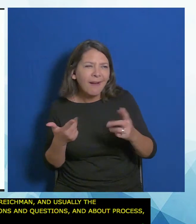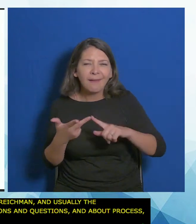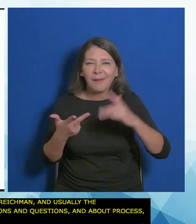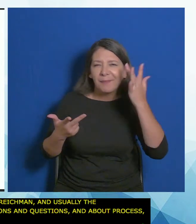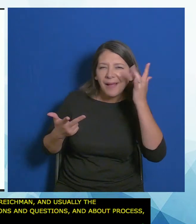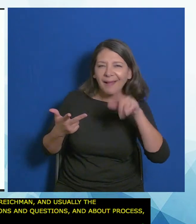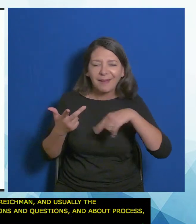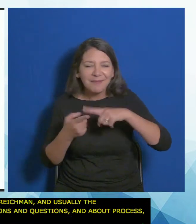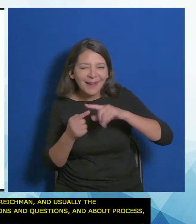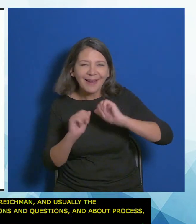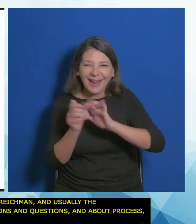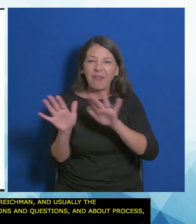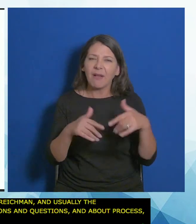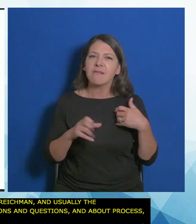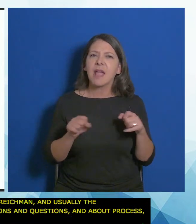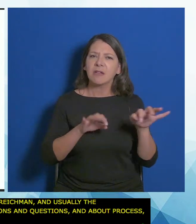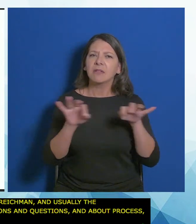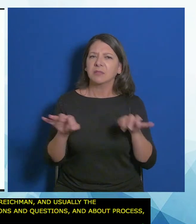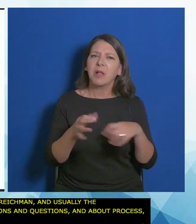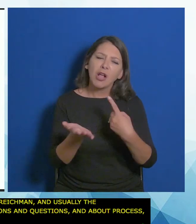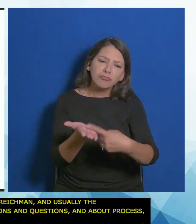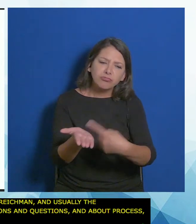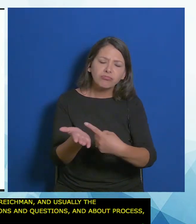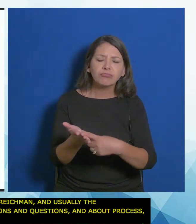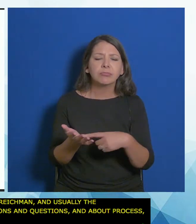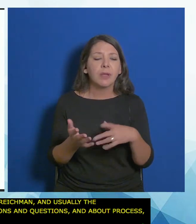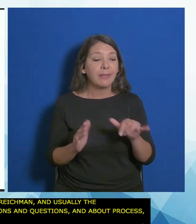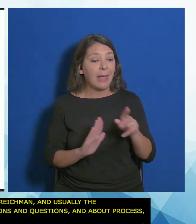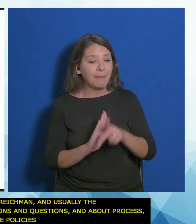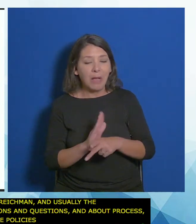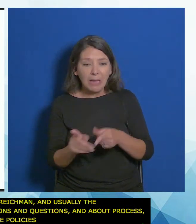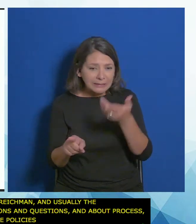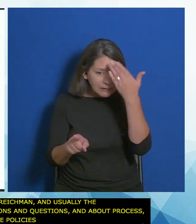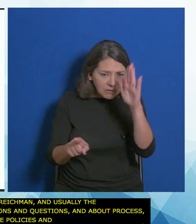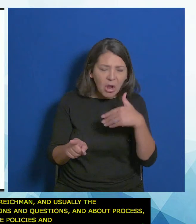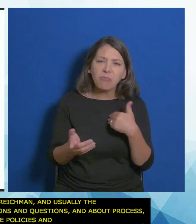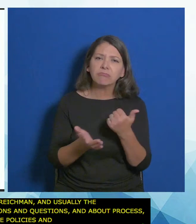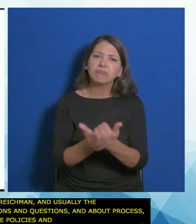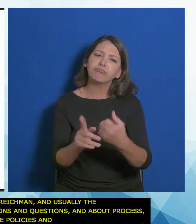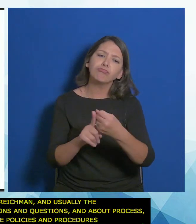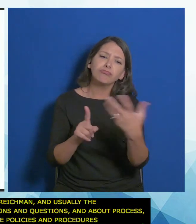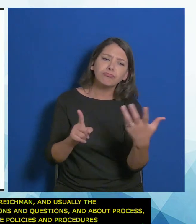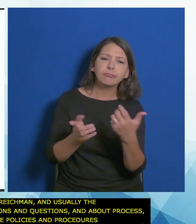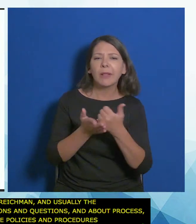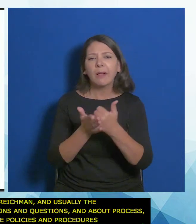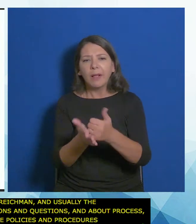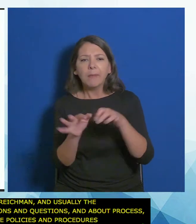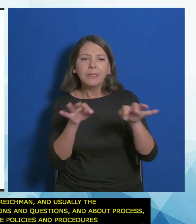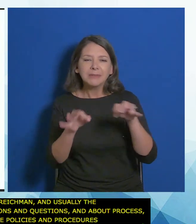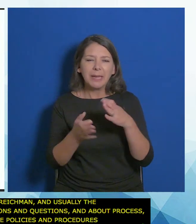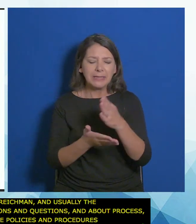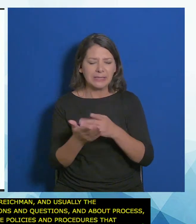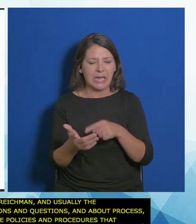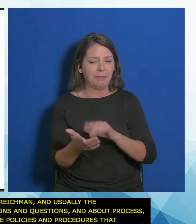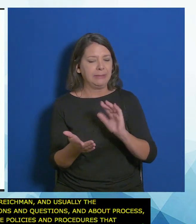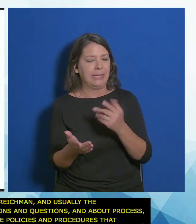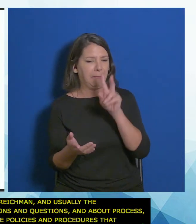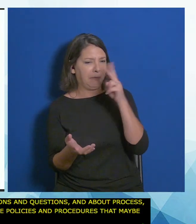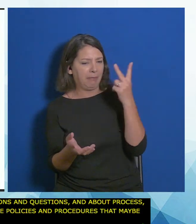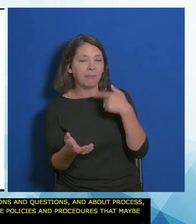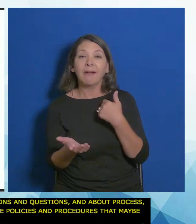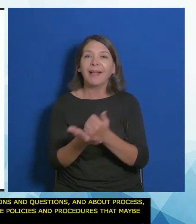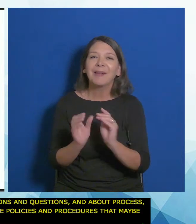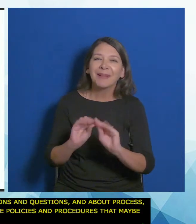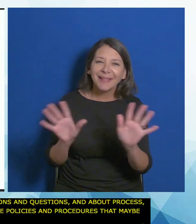explaining those policies and procedures that may be misunderstood. I can also facilitate and